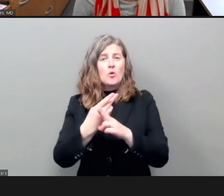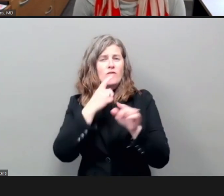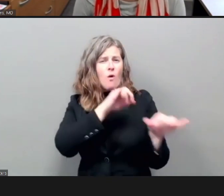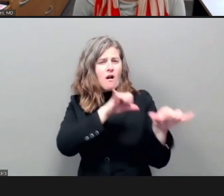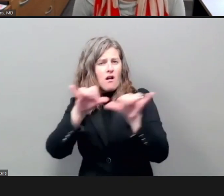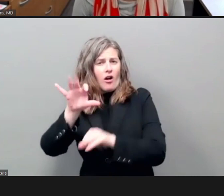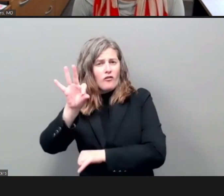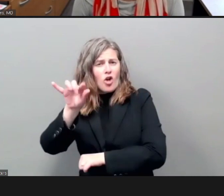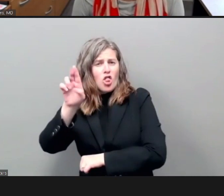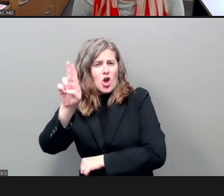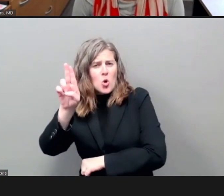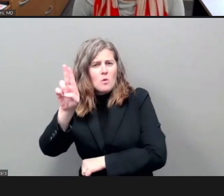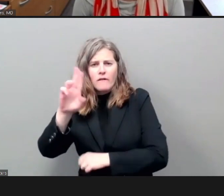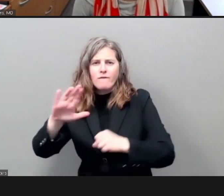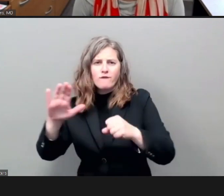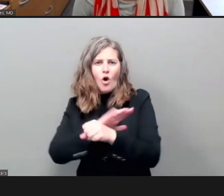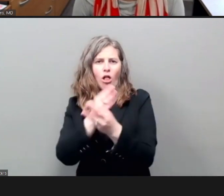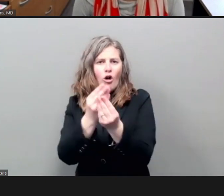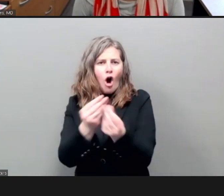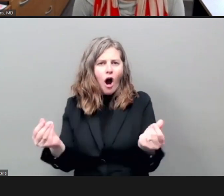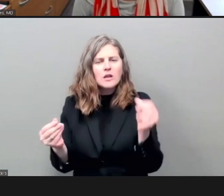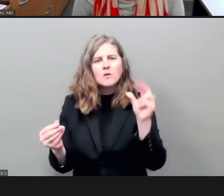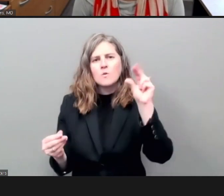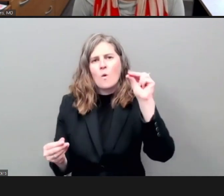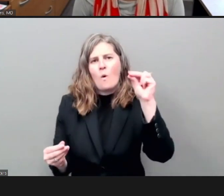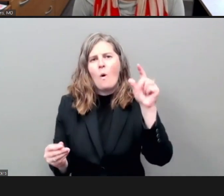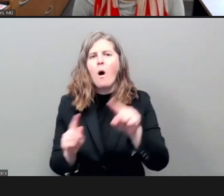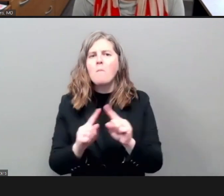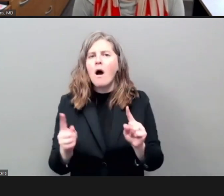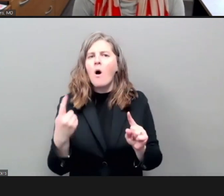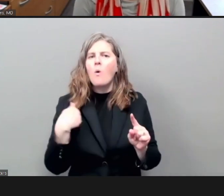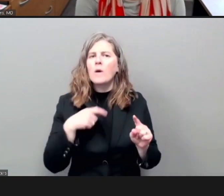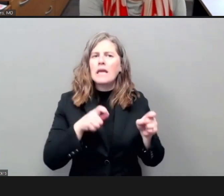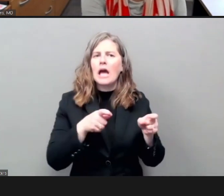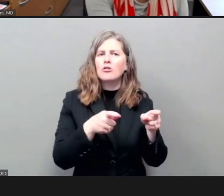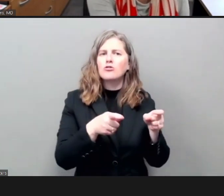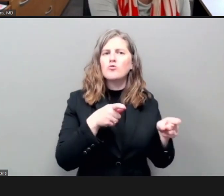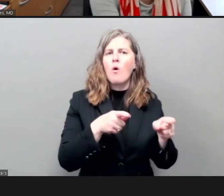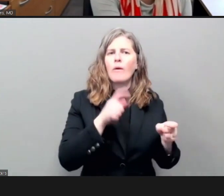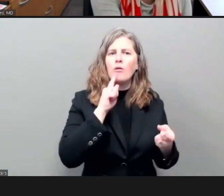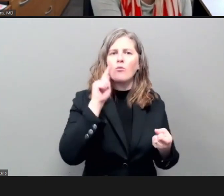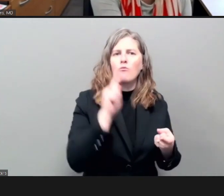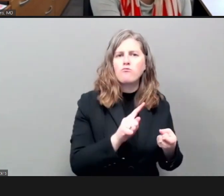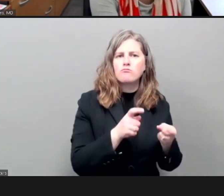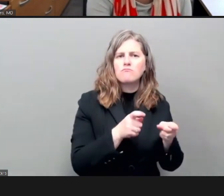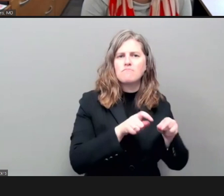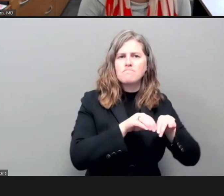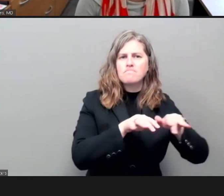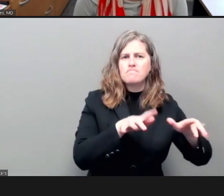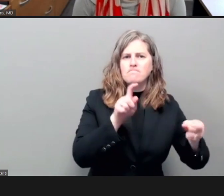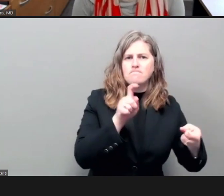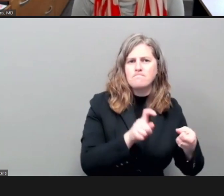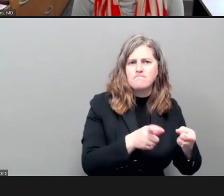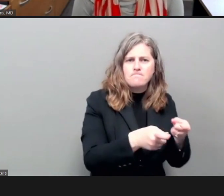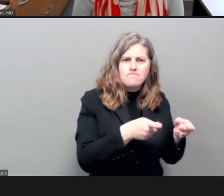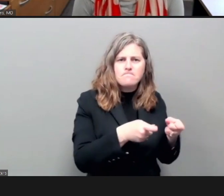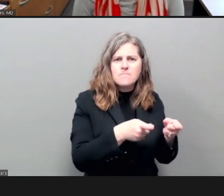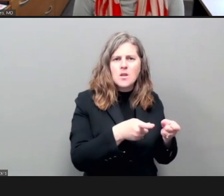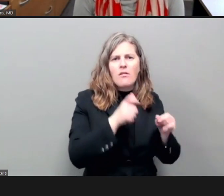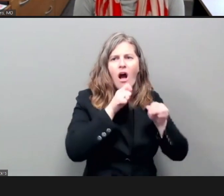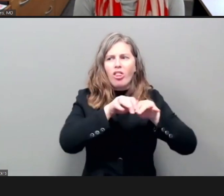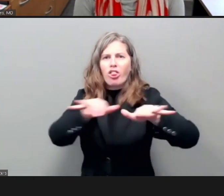It's not completely gone, but we can live a reasonably normal life, and the spread of the virus is generally under